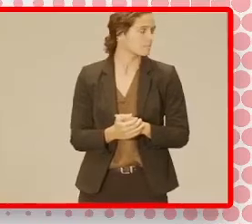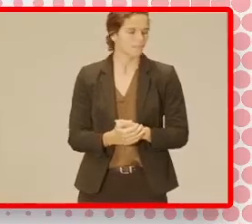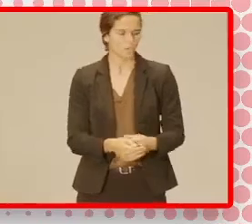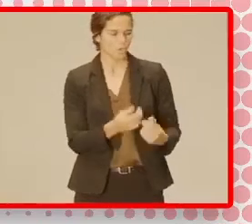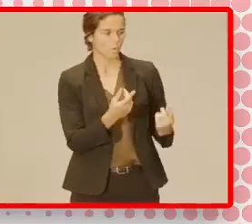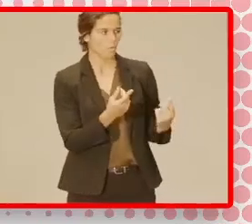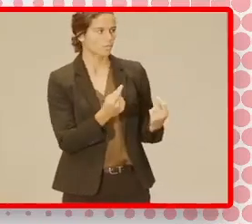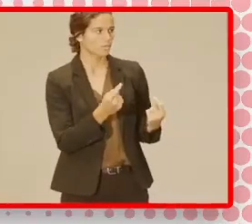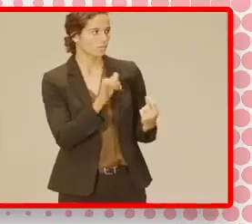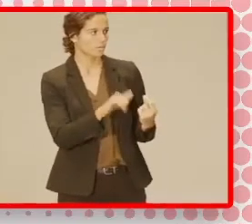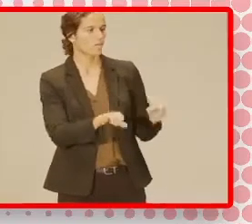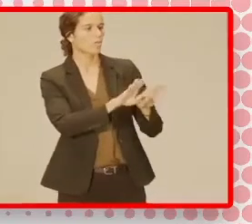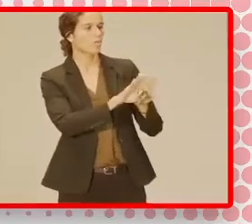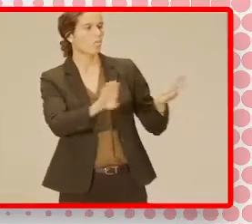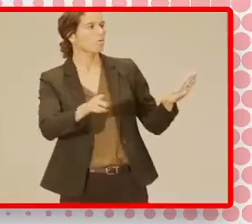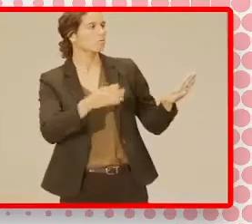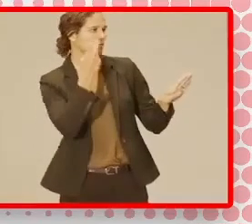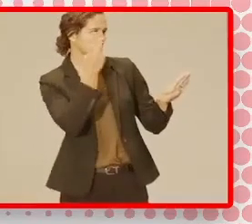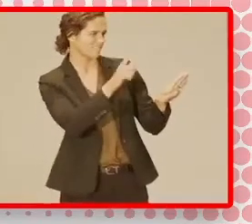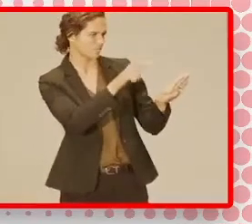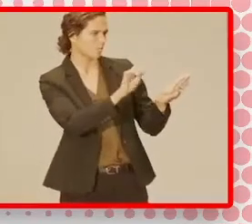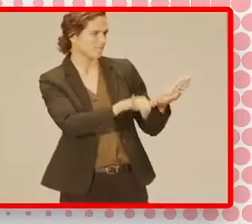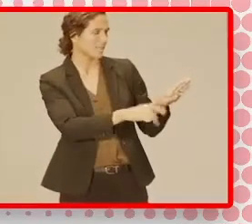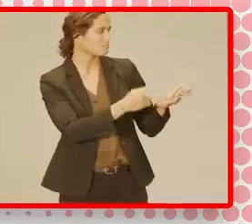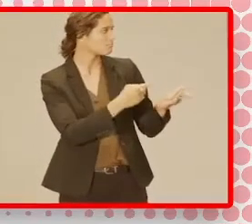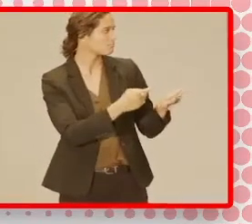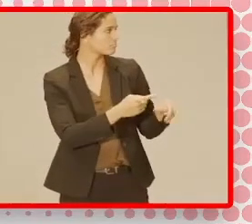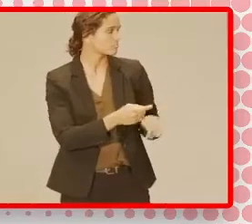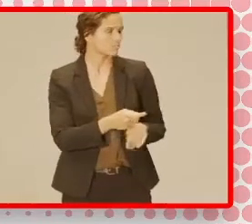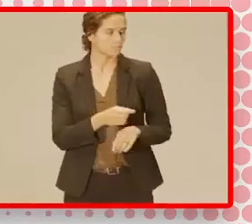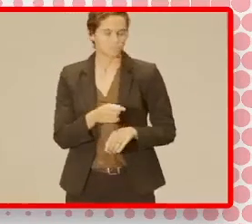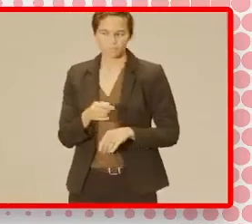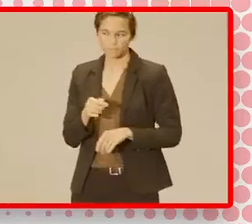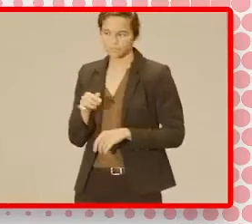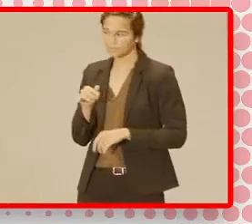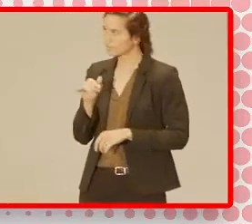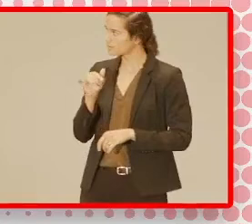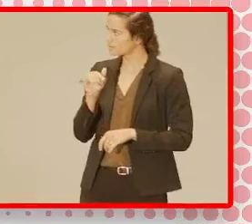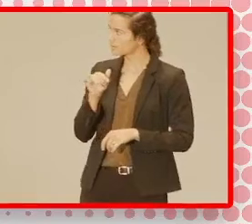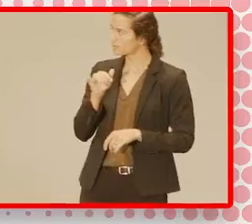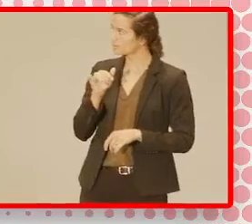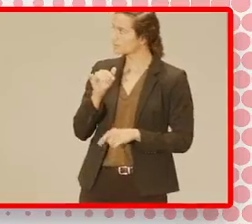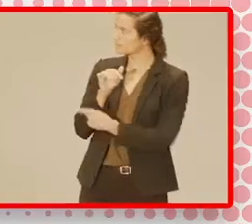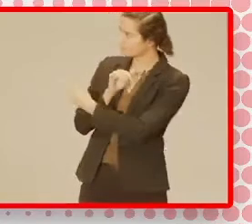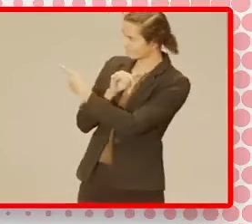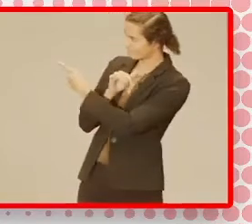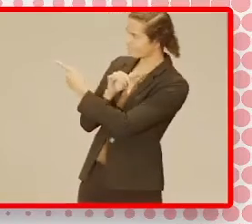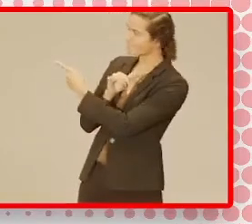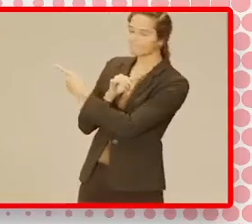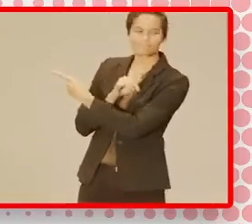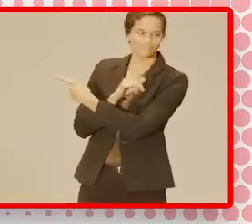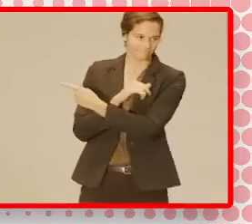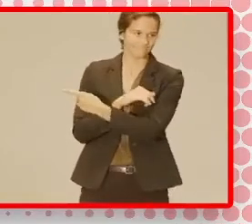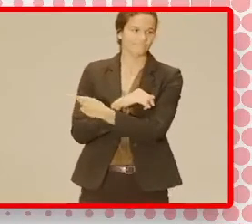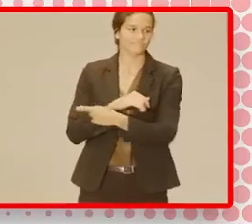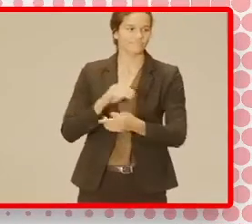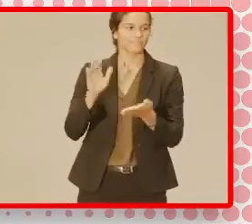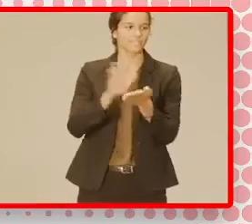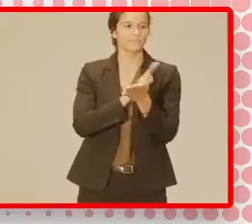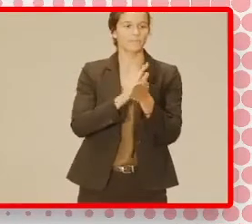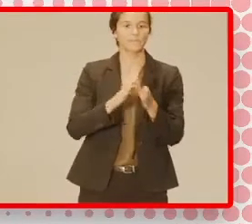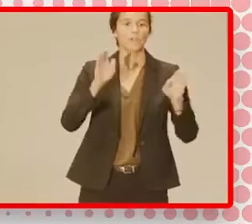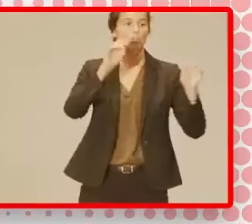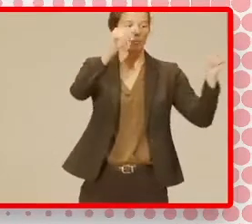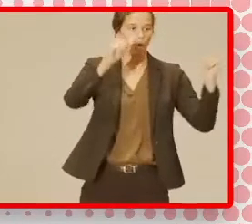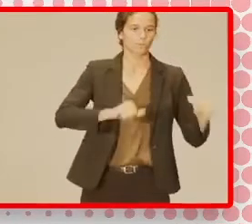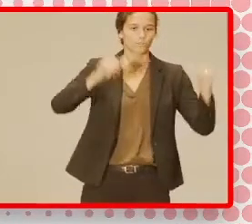Over there on the walls. What is that? That's me time. And then what's behind you? The posters. The posters. Those posters